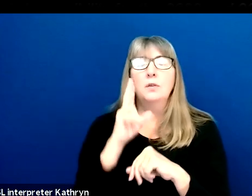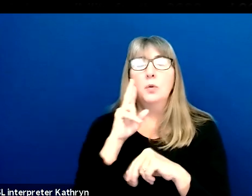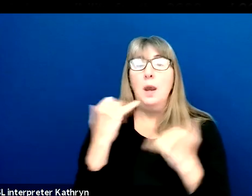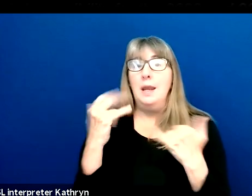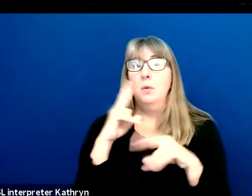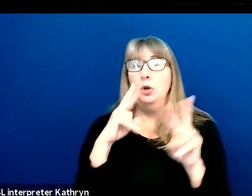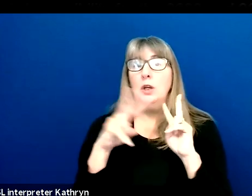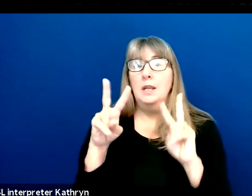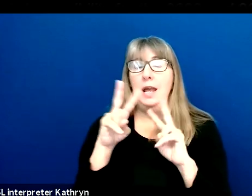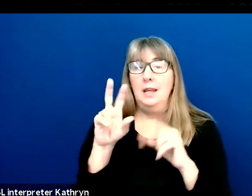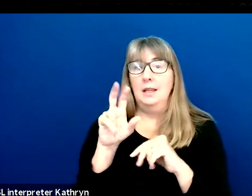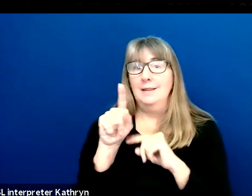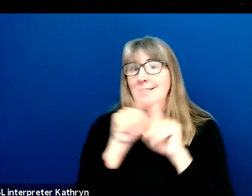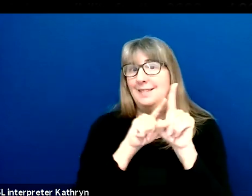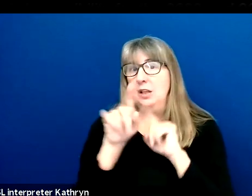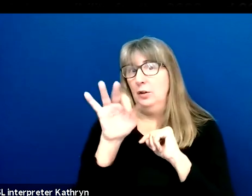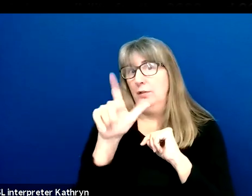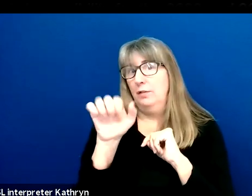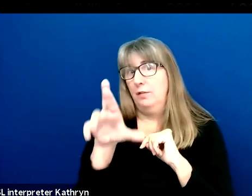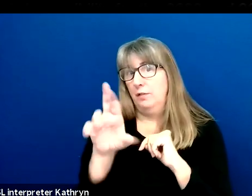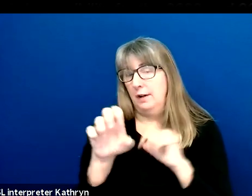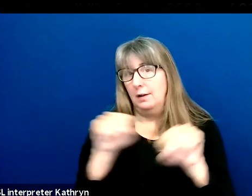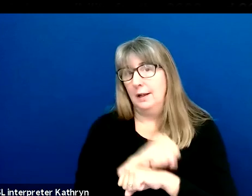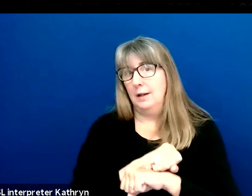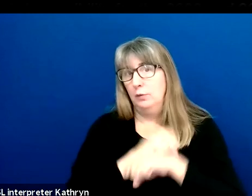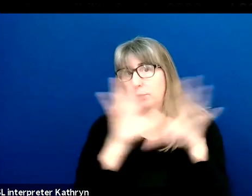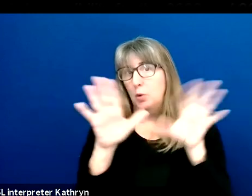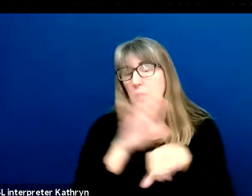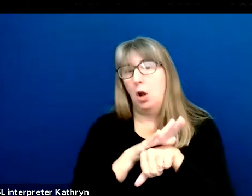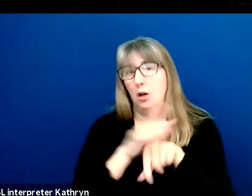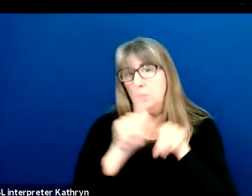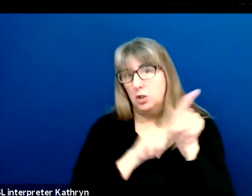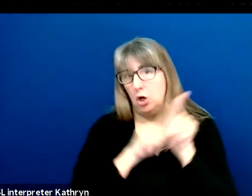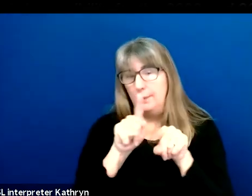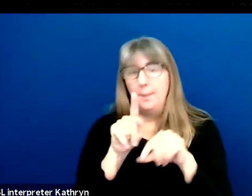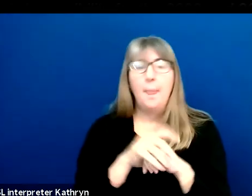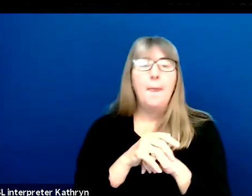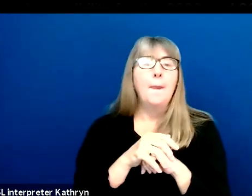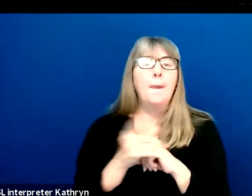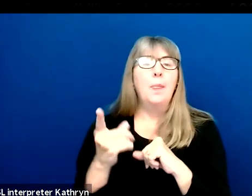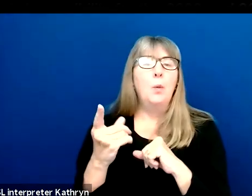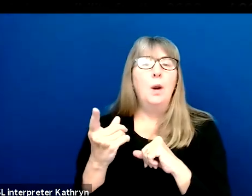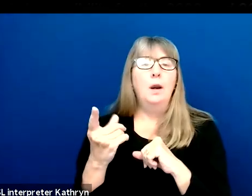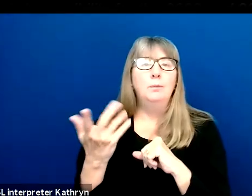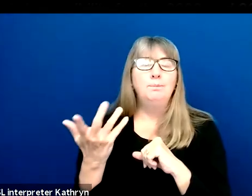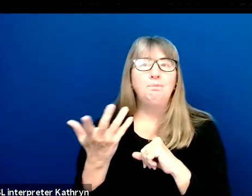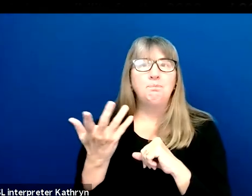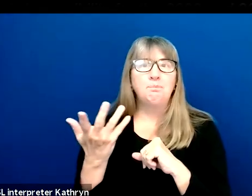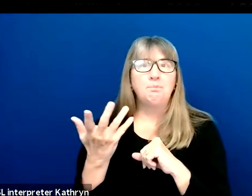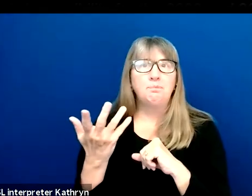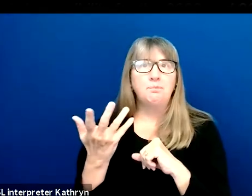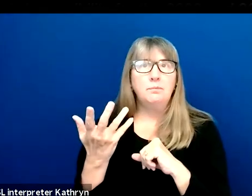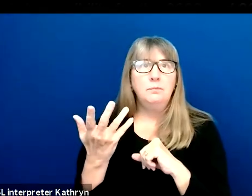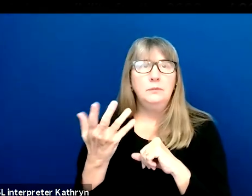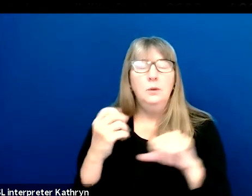that is a basically an explosion on the surface of the star, where you have a fast